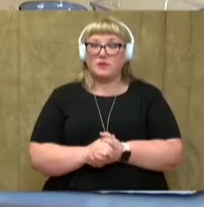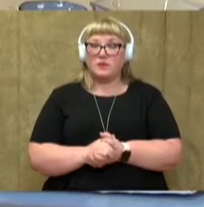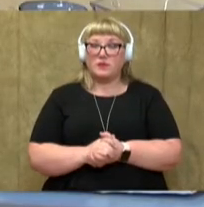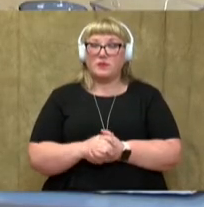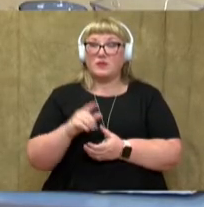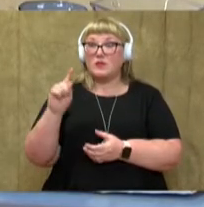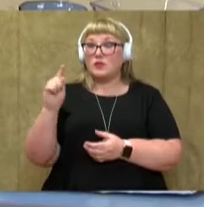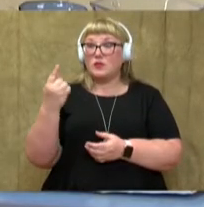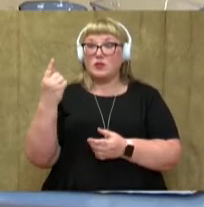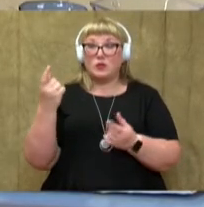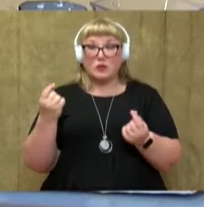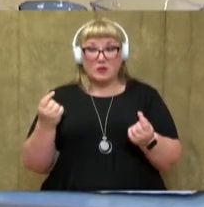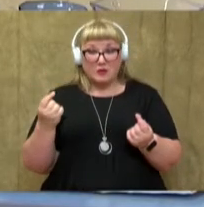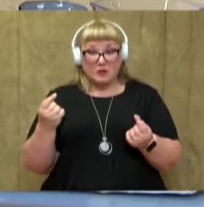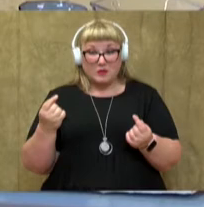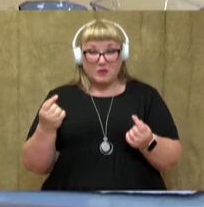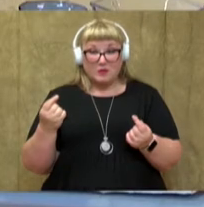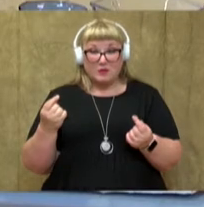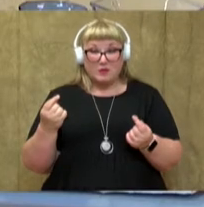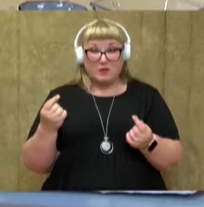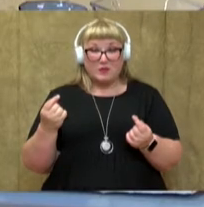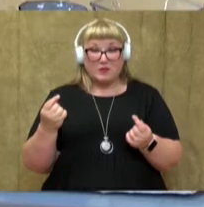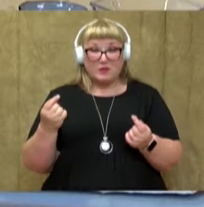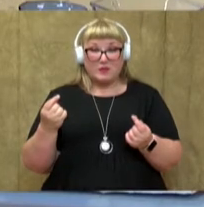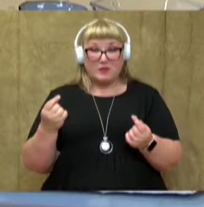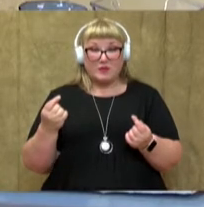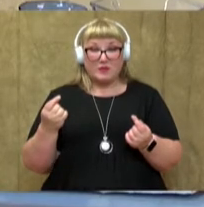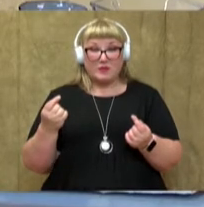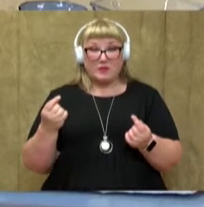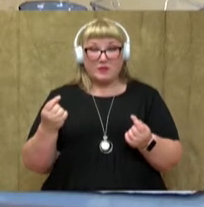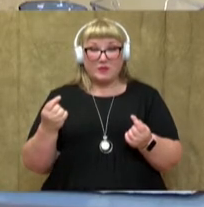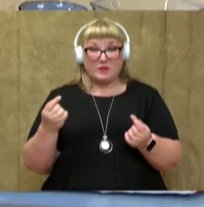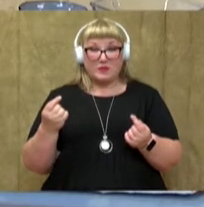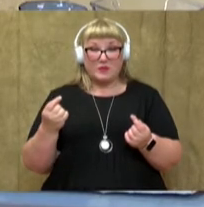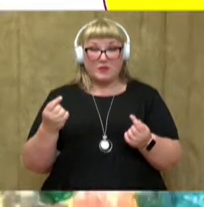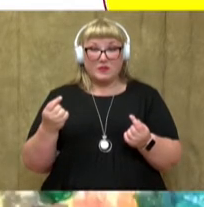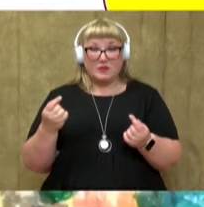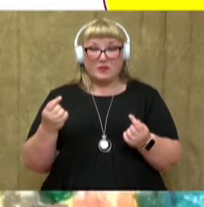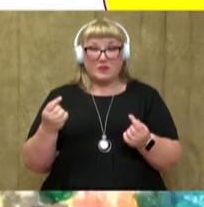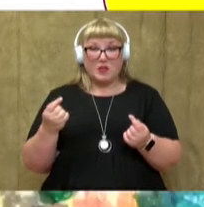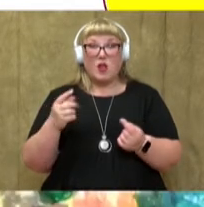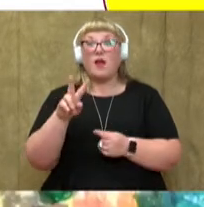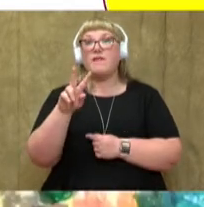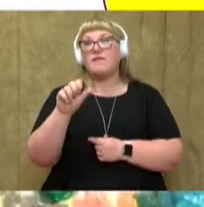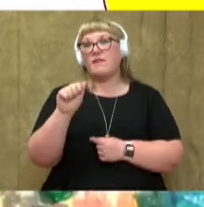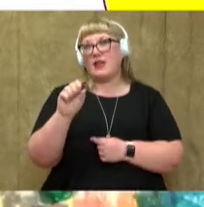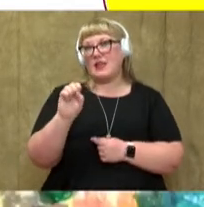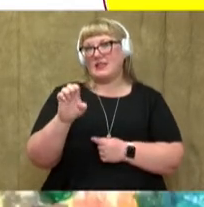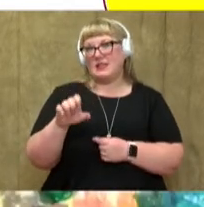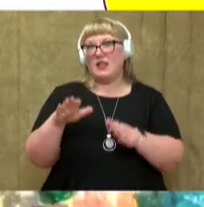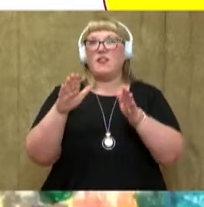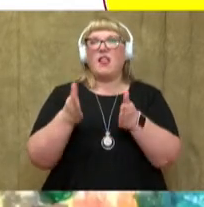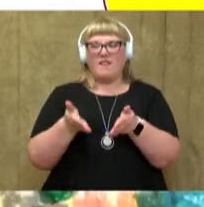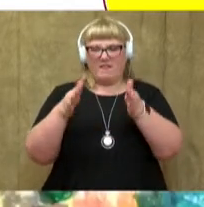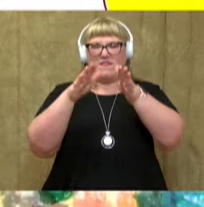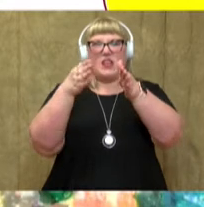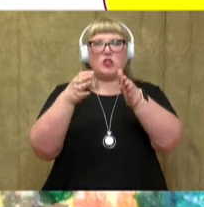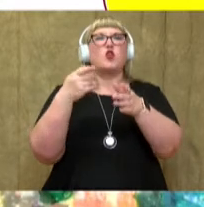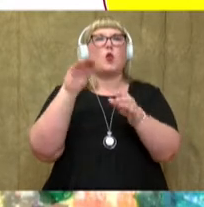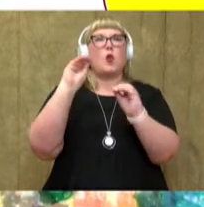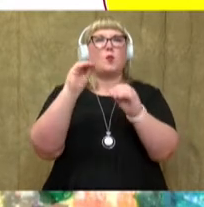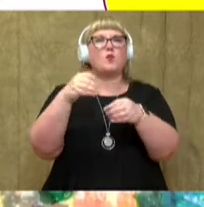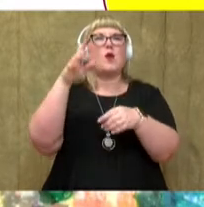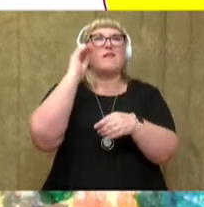The first thing we're going to cut out, let's see, is our vase. So vases can be lots of